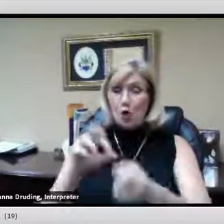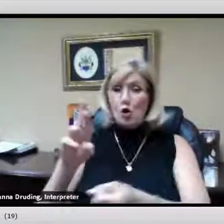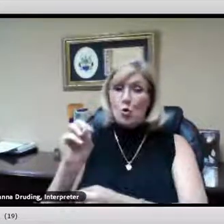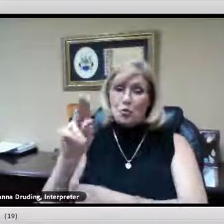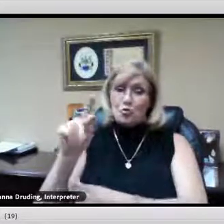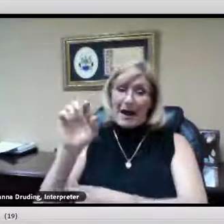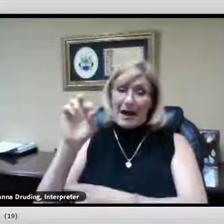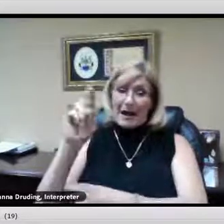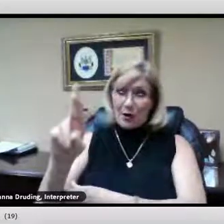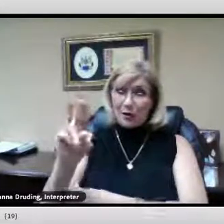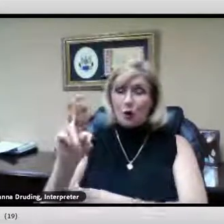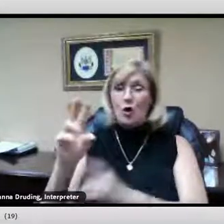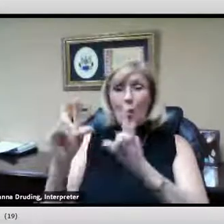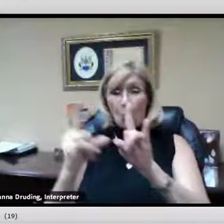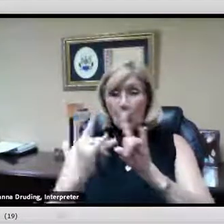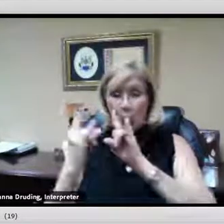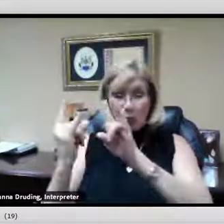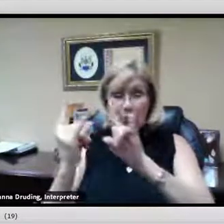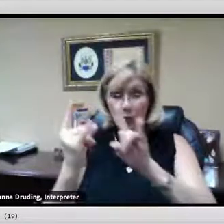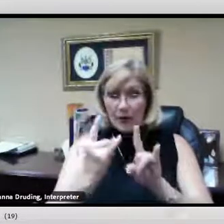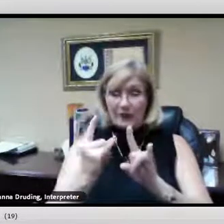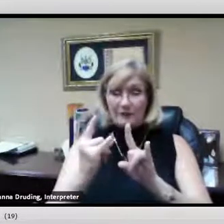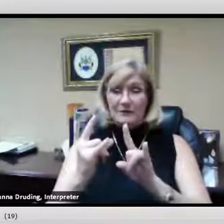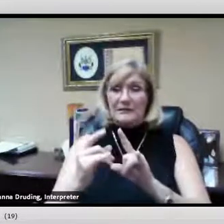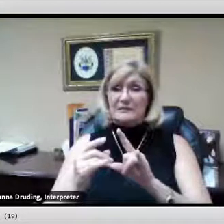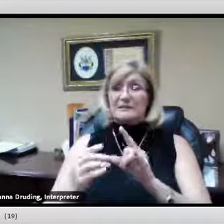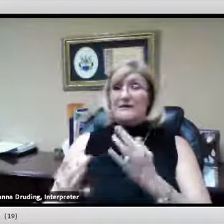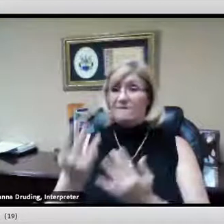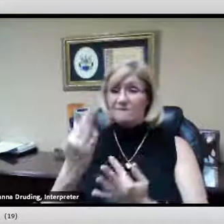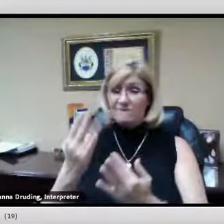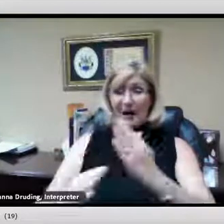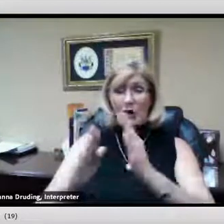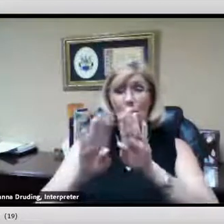configuration. It's the kind of thing I do at home for my family's